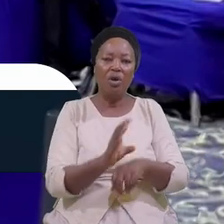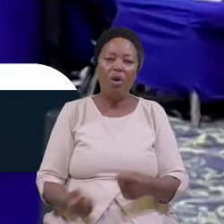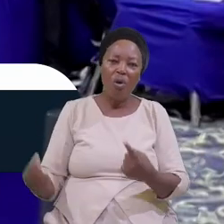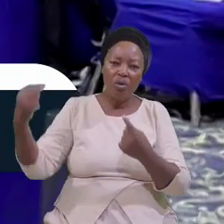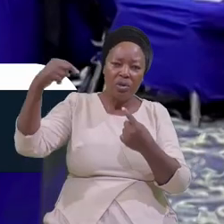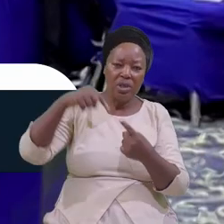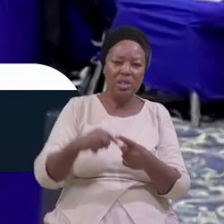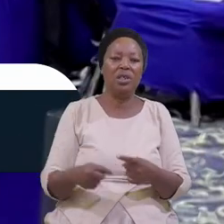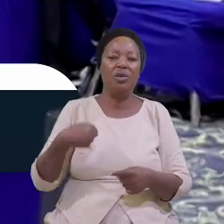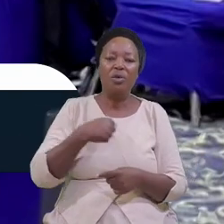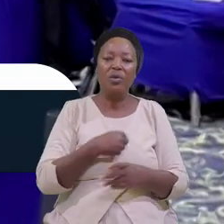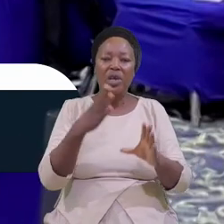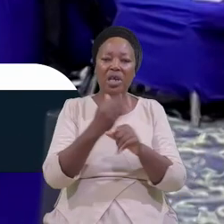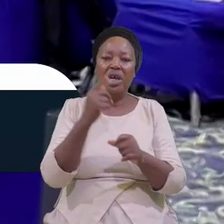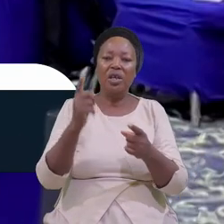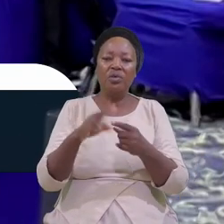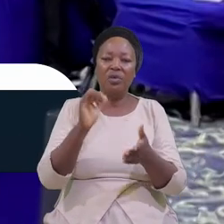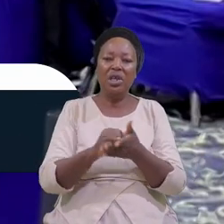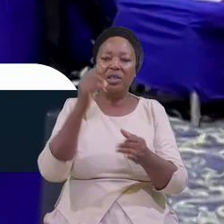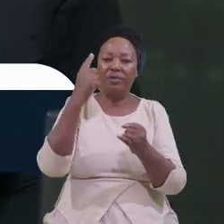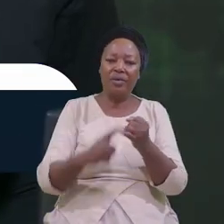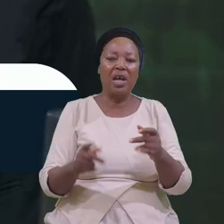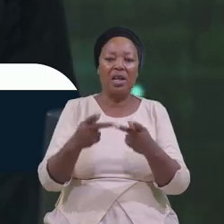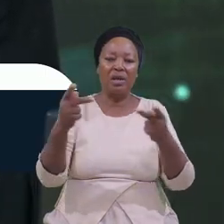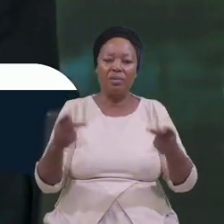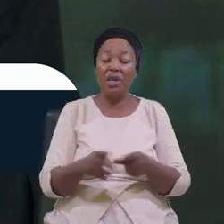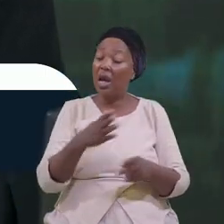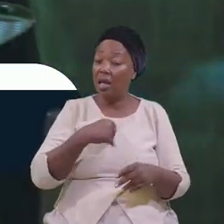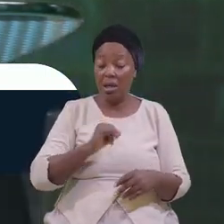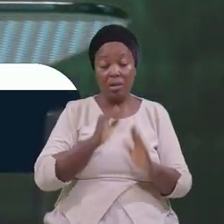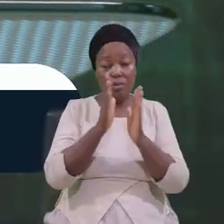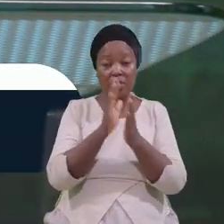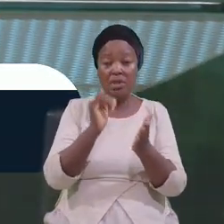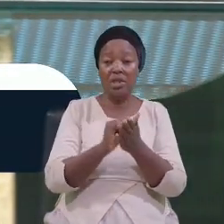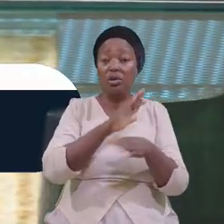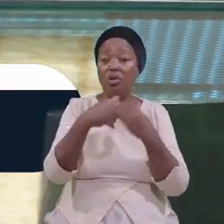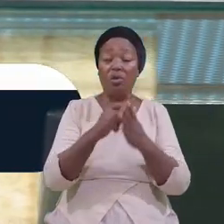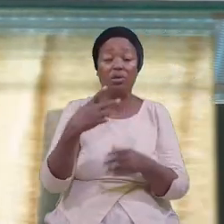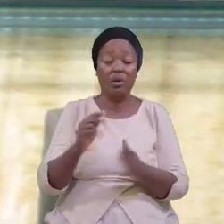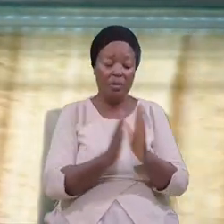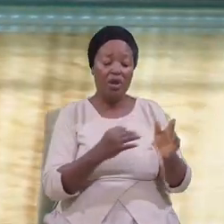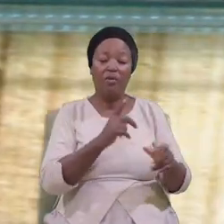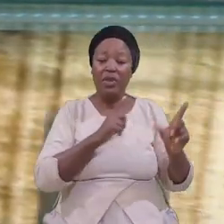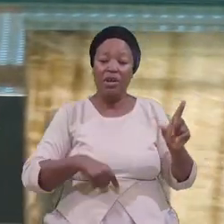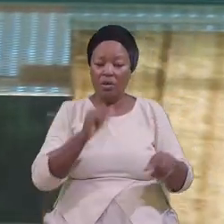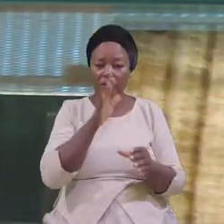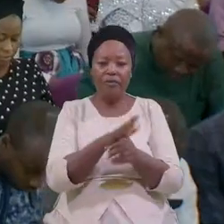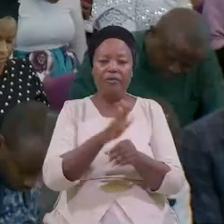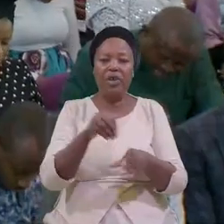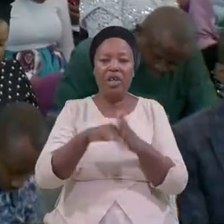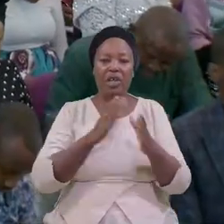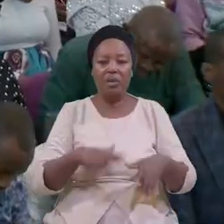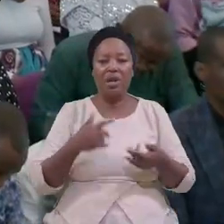until we get to that final place. And I pray that all the plan of the Lord will be fulfilled in our